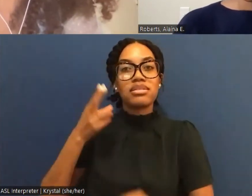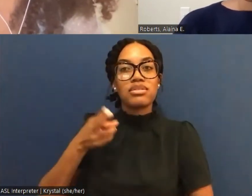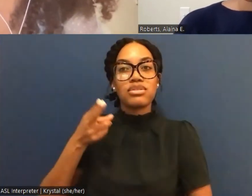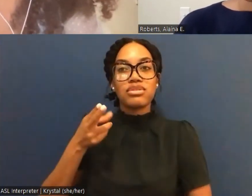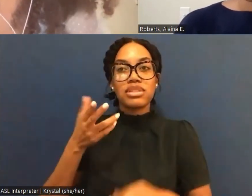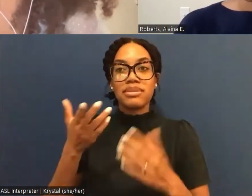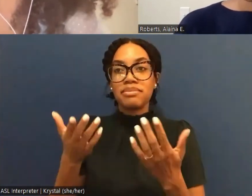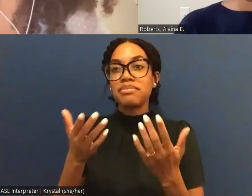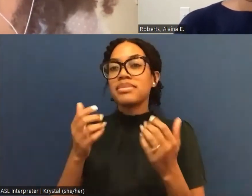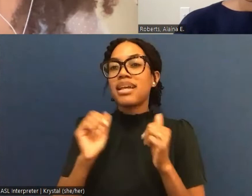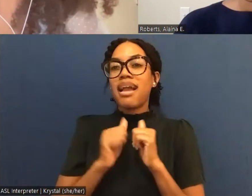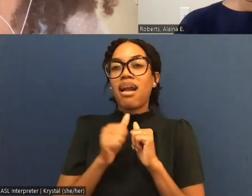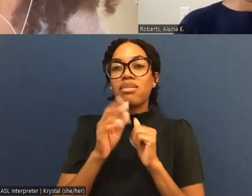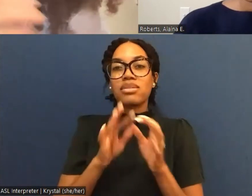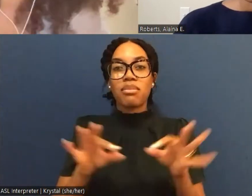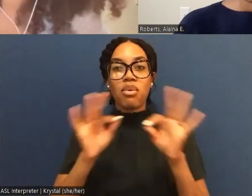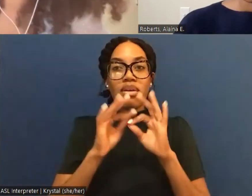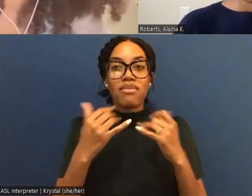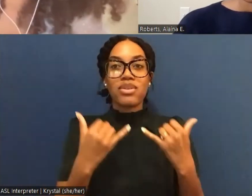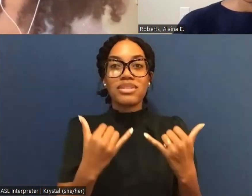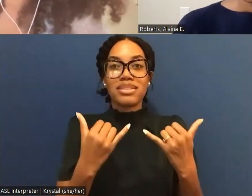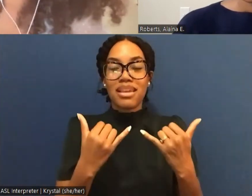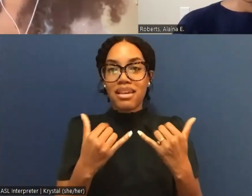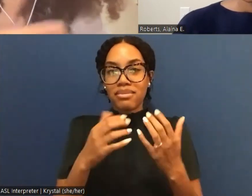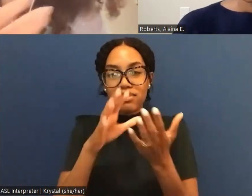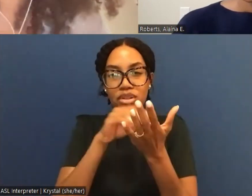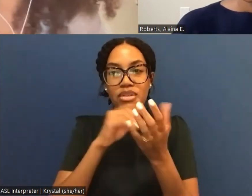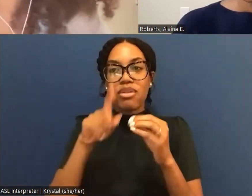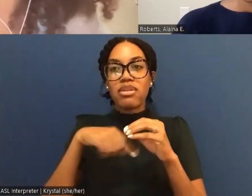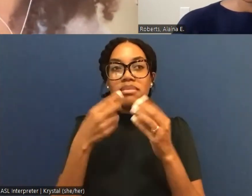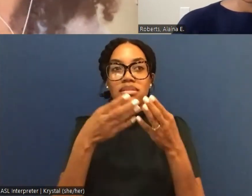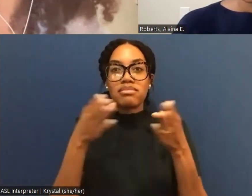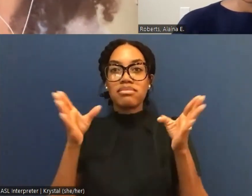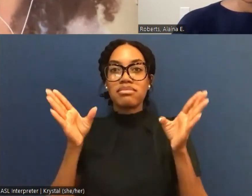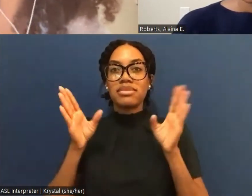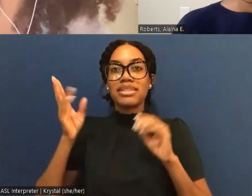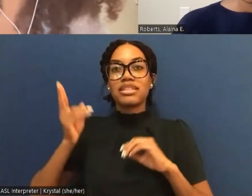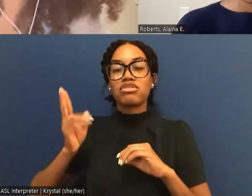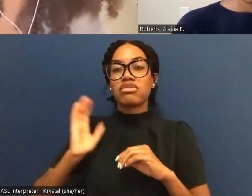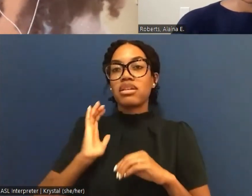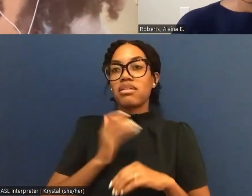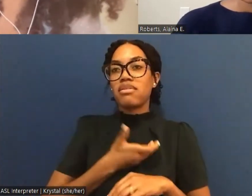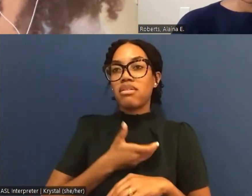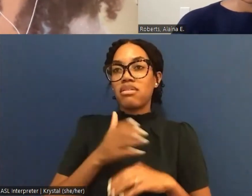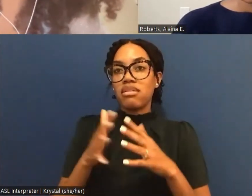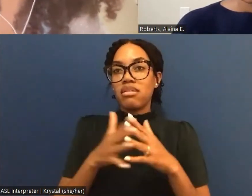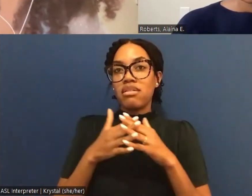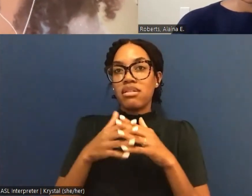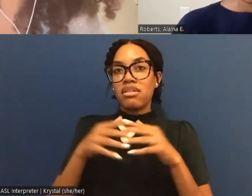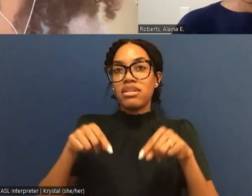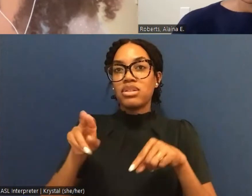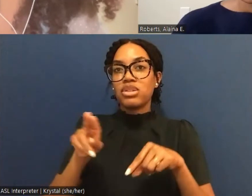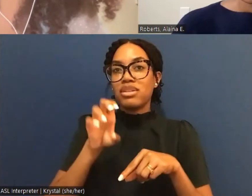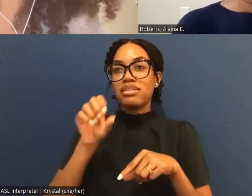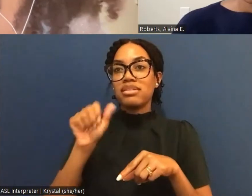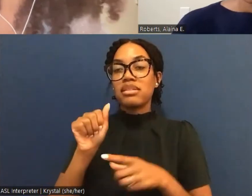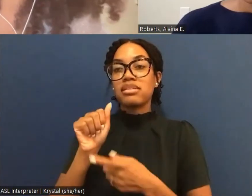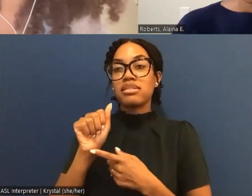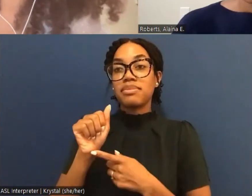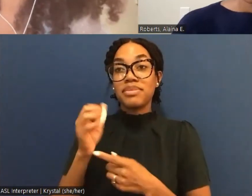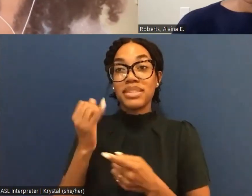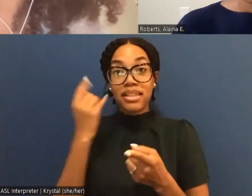broader history of the United States? And as we talk about that, I would love to invite folks, if you have questions for Dr. Roberts, we're